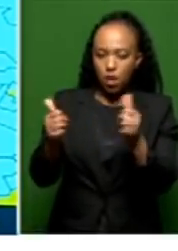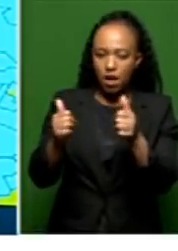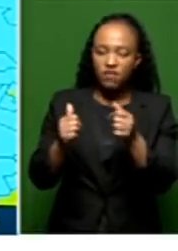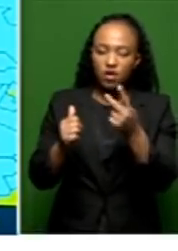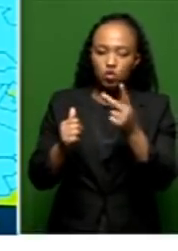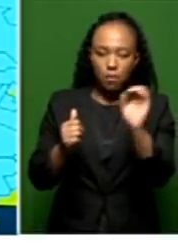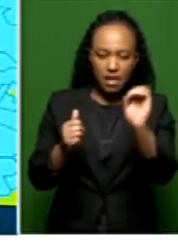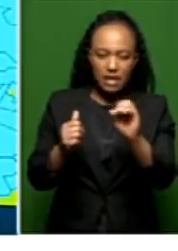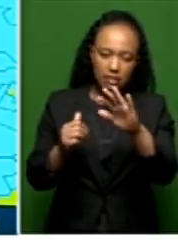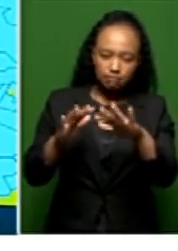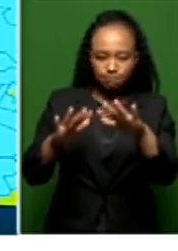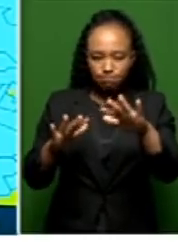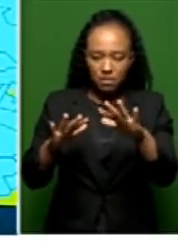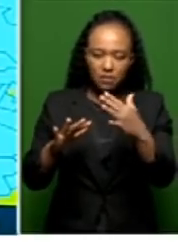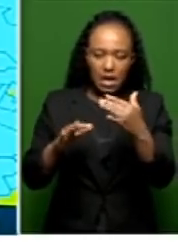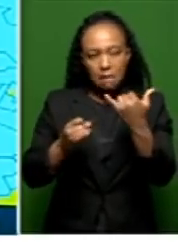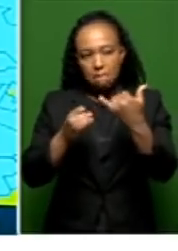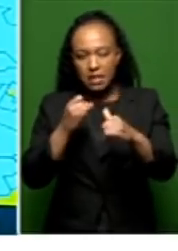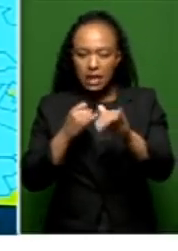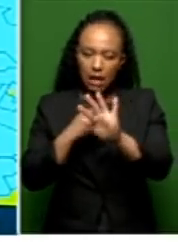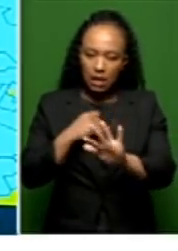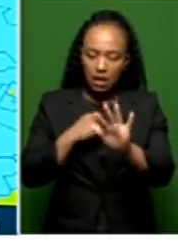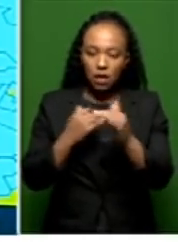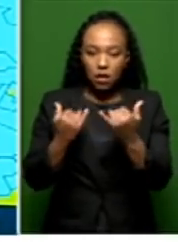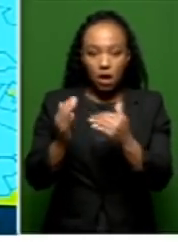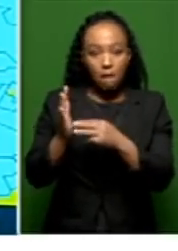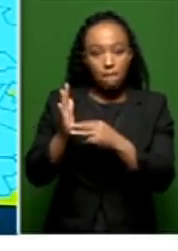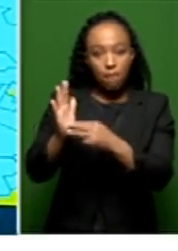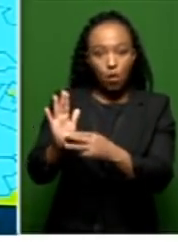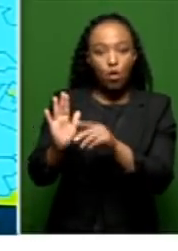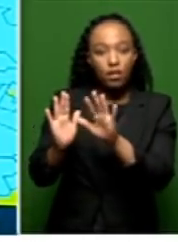at where we are at this moment, the model is,